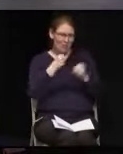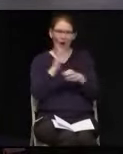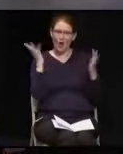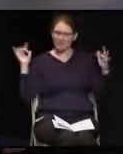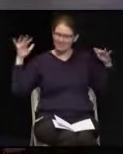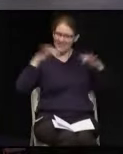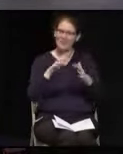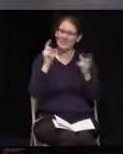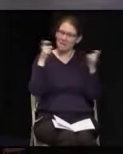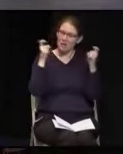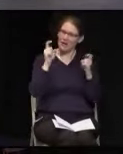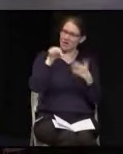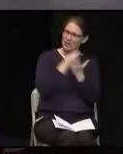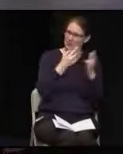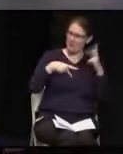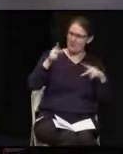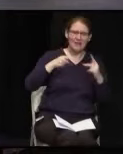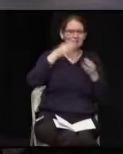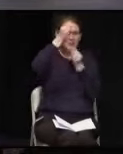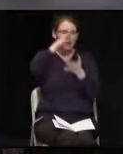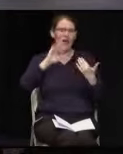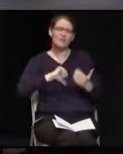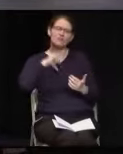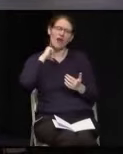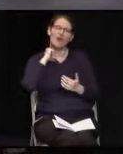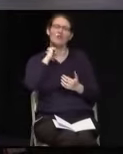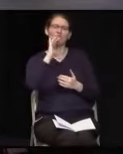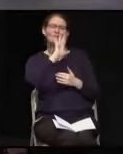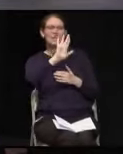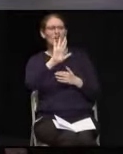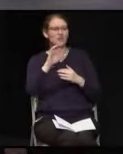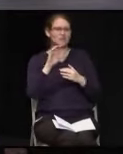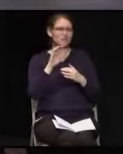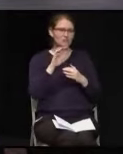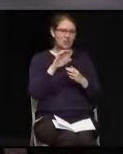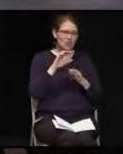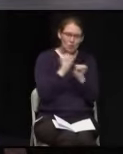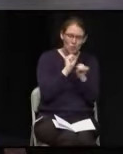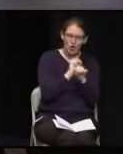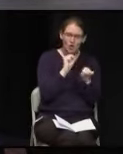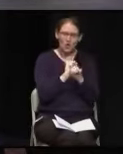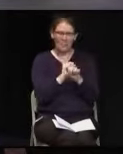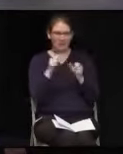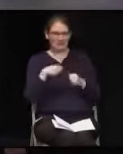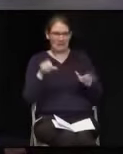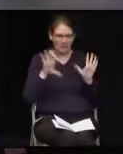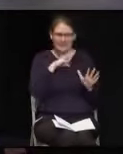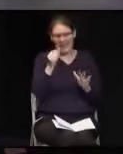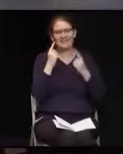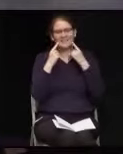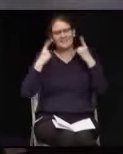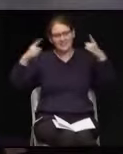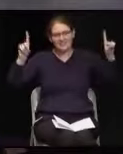our graduates and to let them know how proud we are of their hard work, their sacrifice, and their success. This